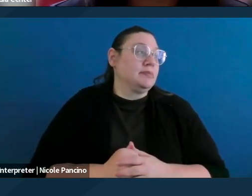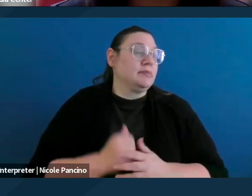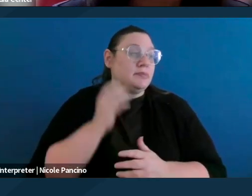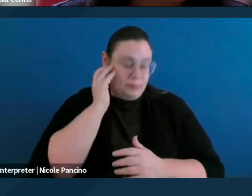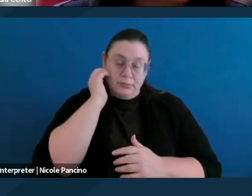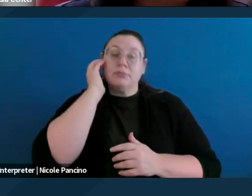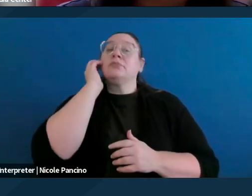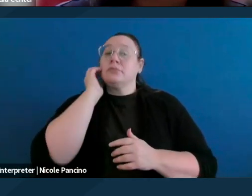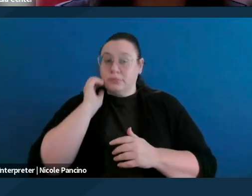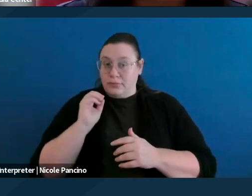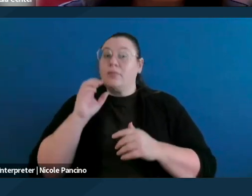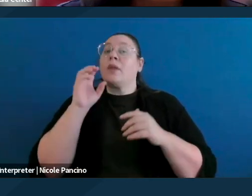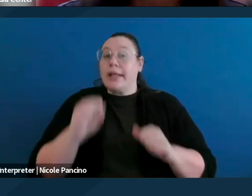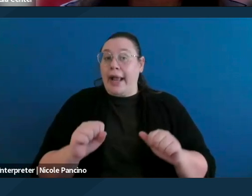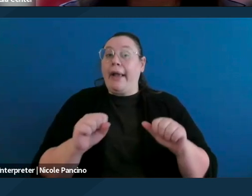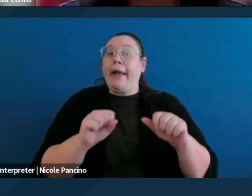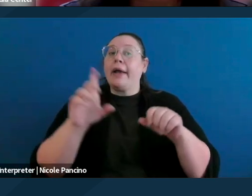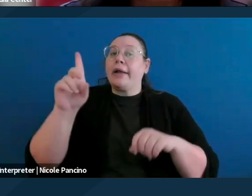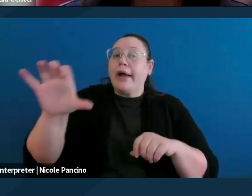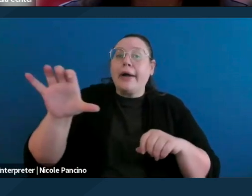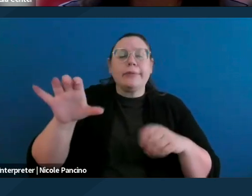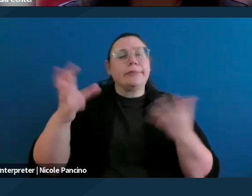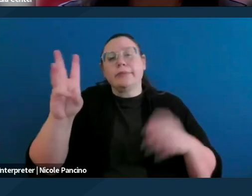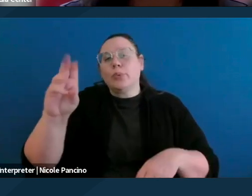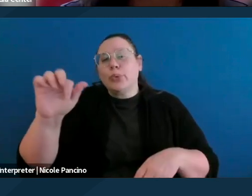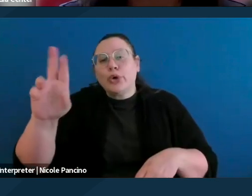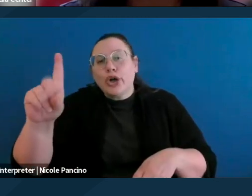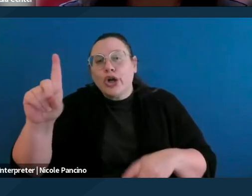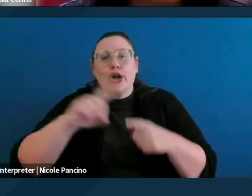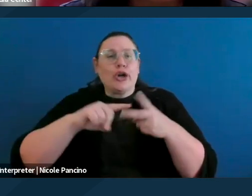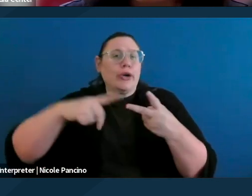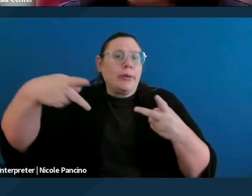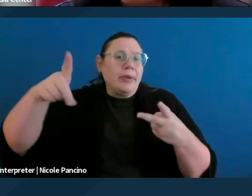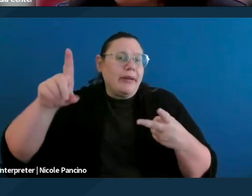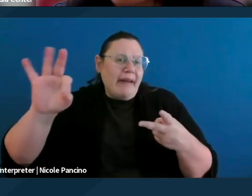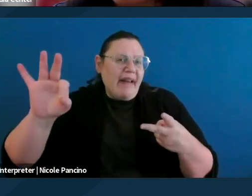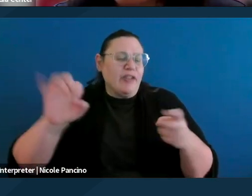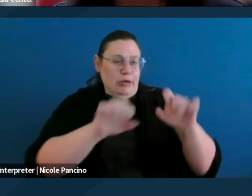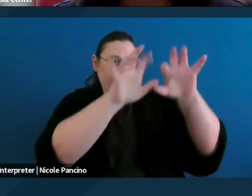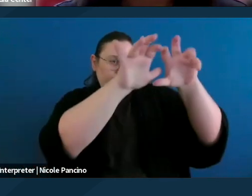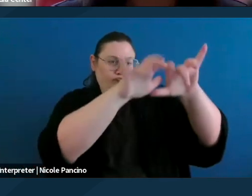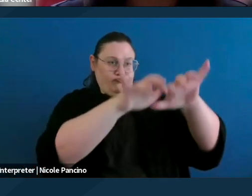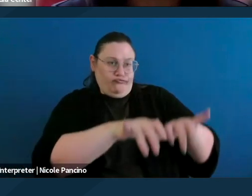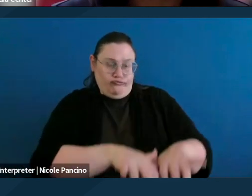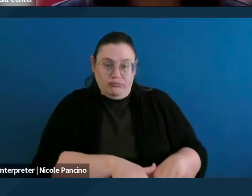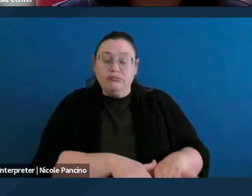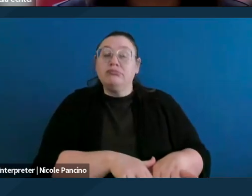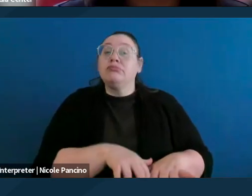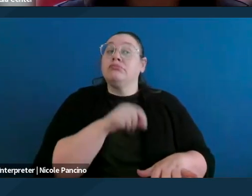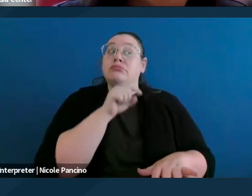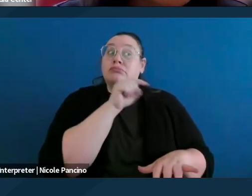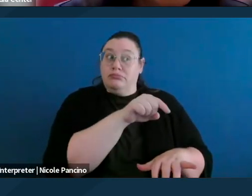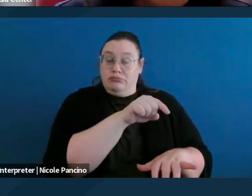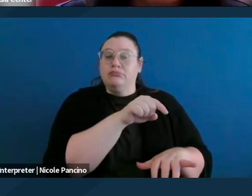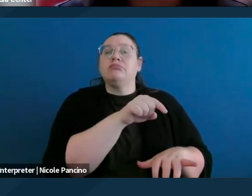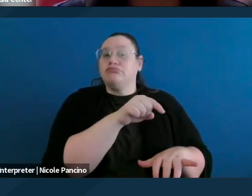You can also write your comments in a document, like a Word document or a PDF file. And so if you do this, the document can